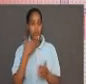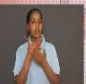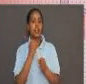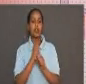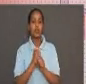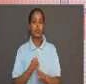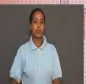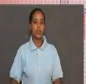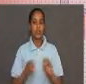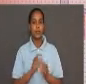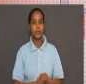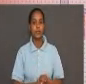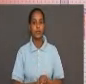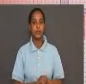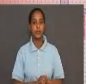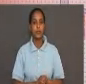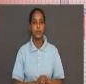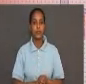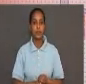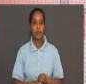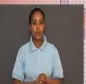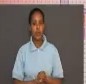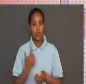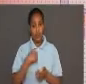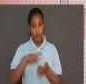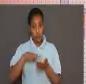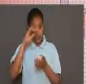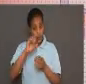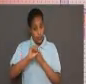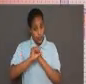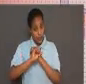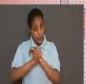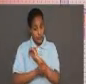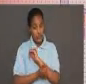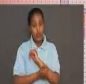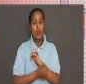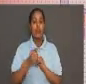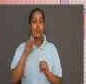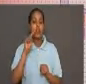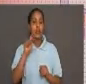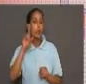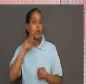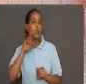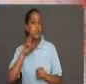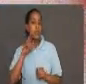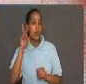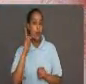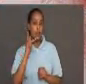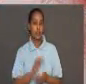job, students. You have learned the basics of thermoplastic polymers.